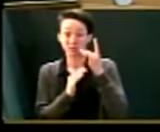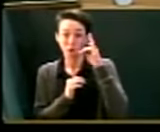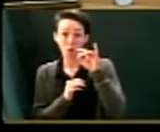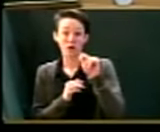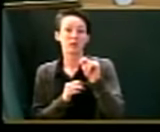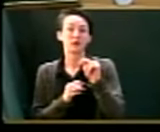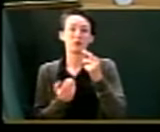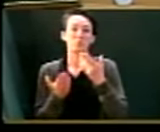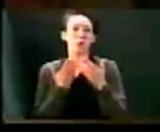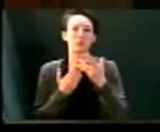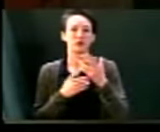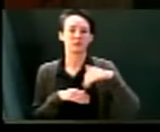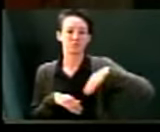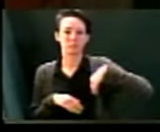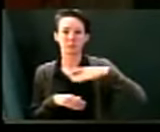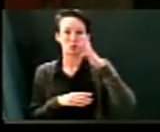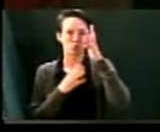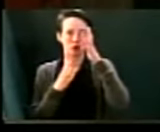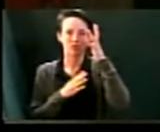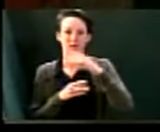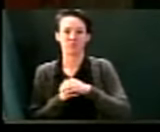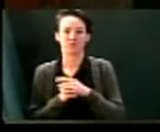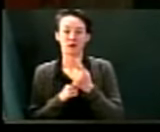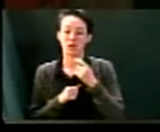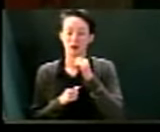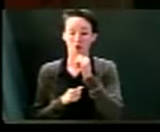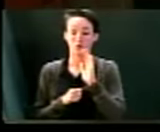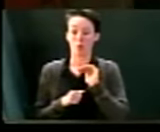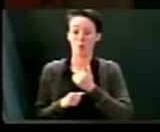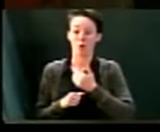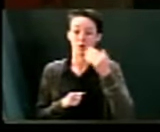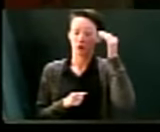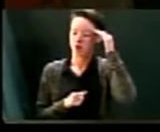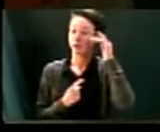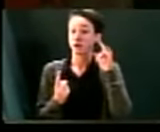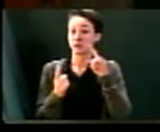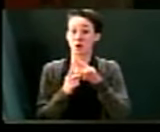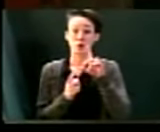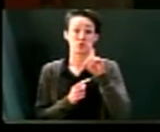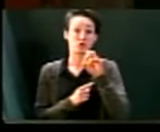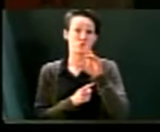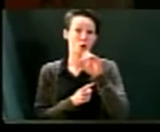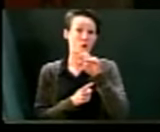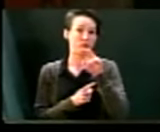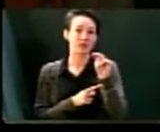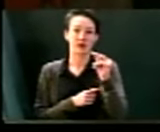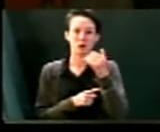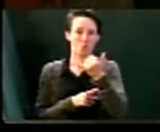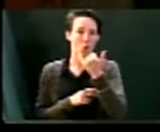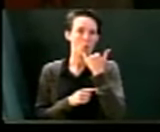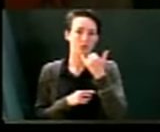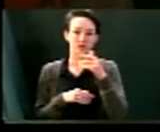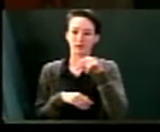was not to our knowledge until Darlene called and they sent this